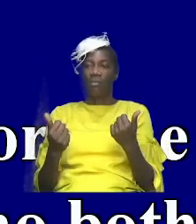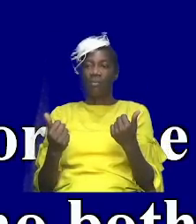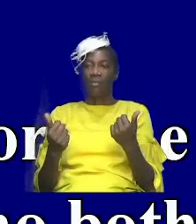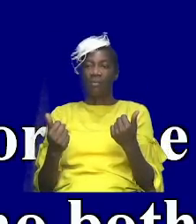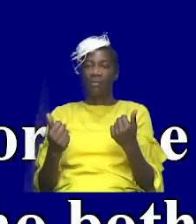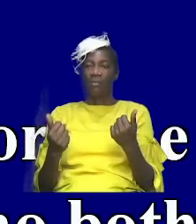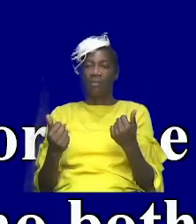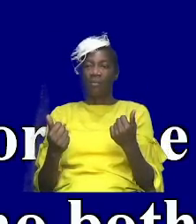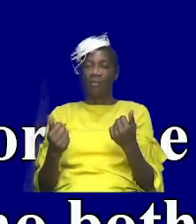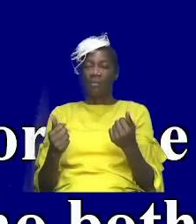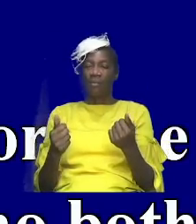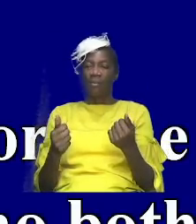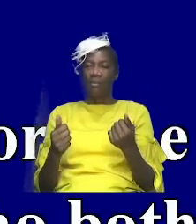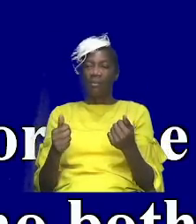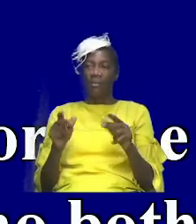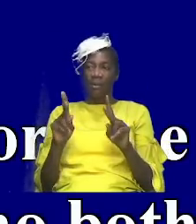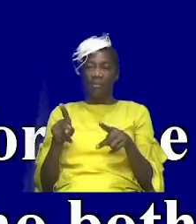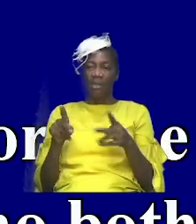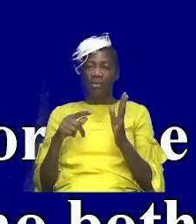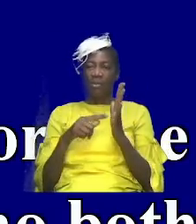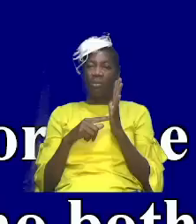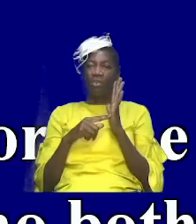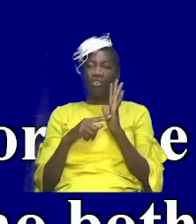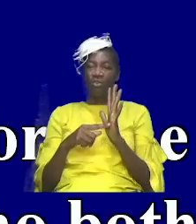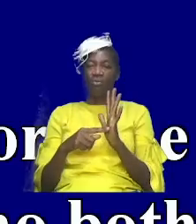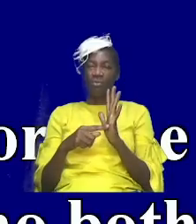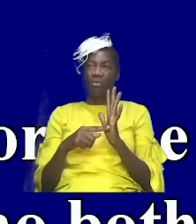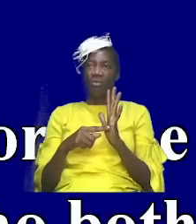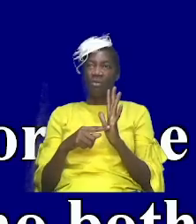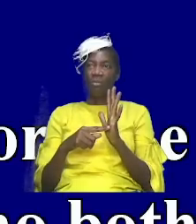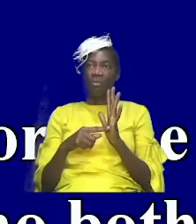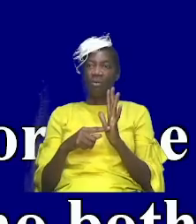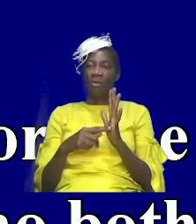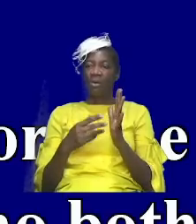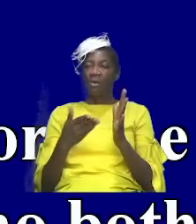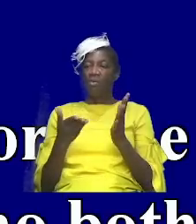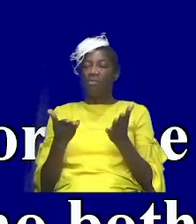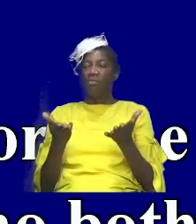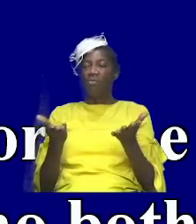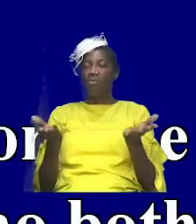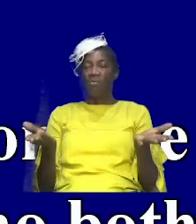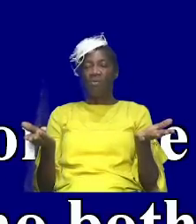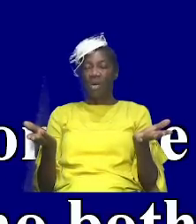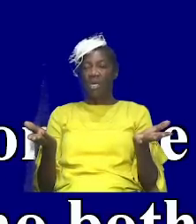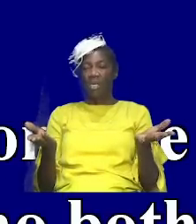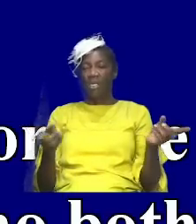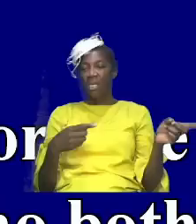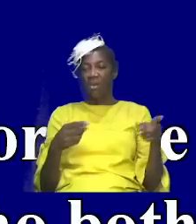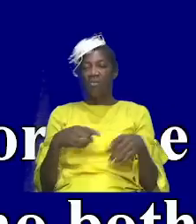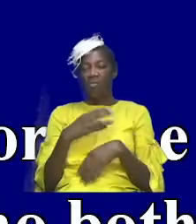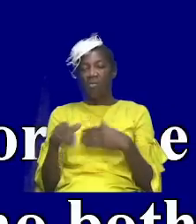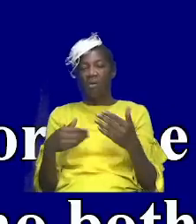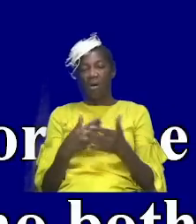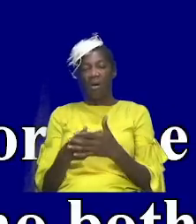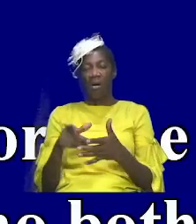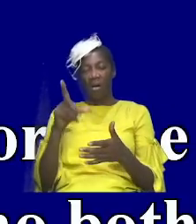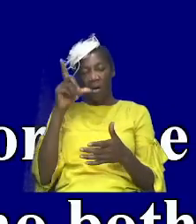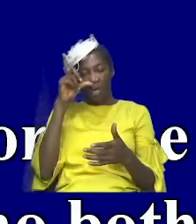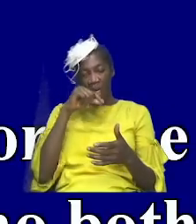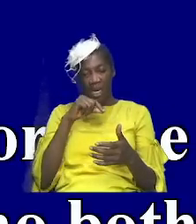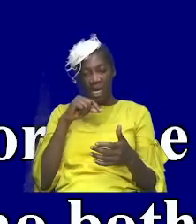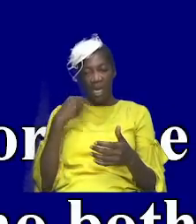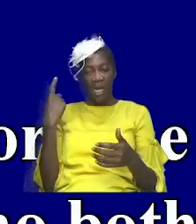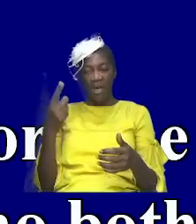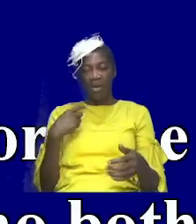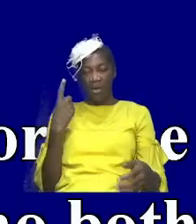And others now will be shown up that what they were doing was all a lie. And it was